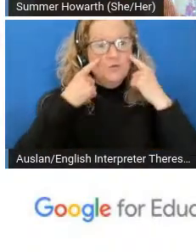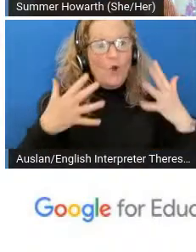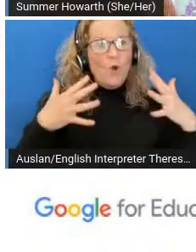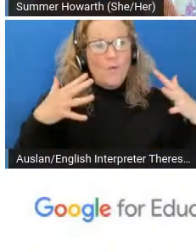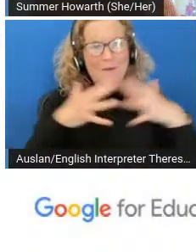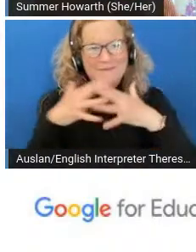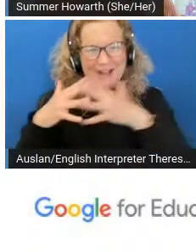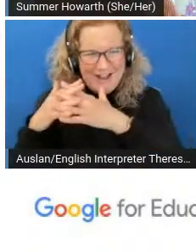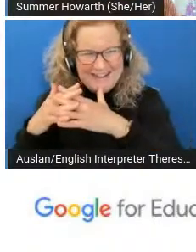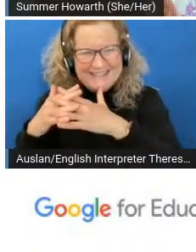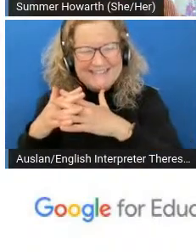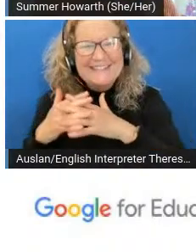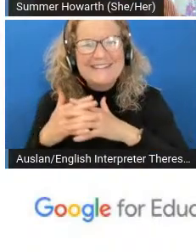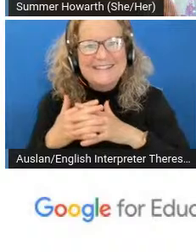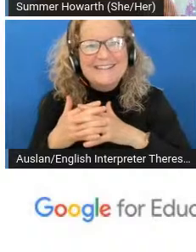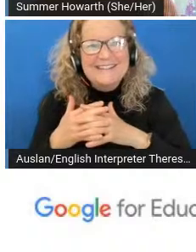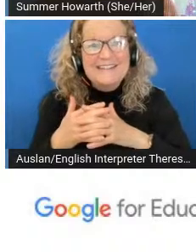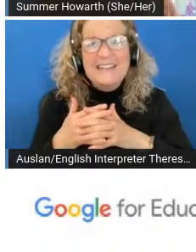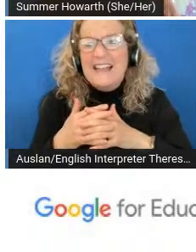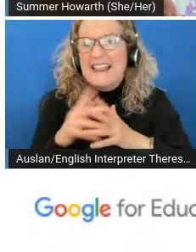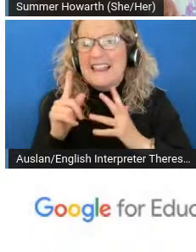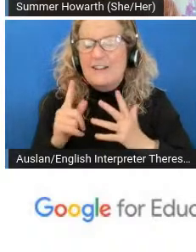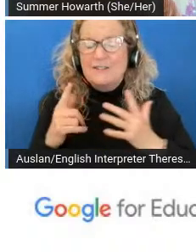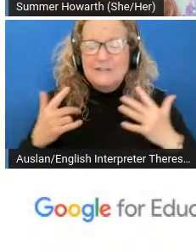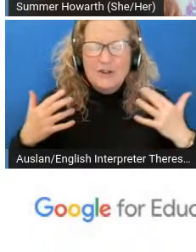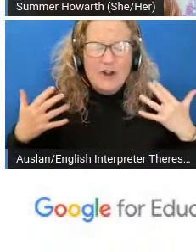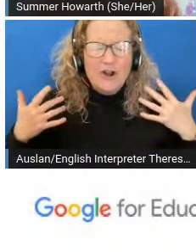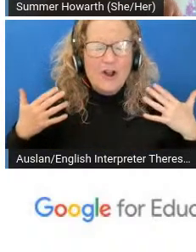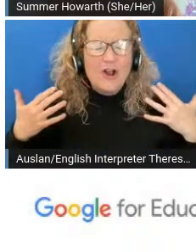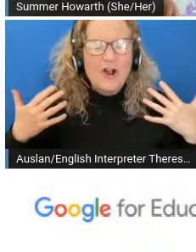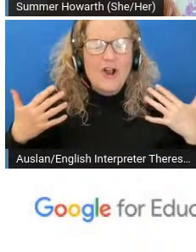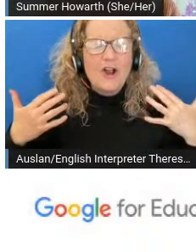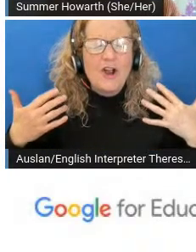piece, because there is so much on the interweb,